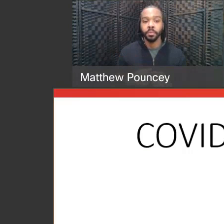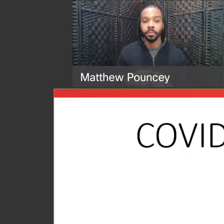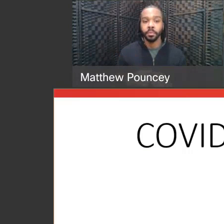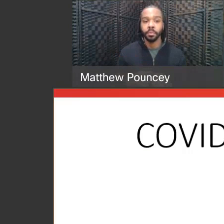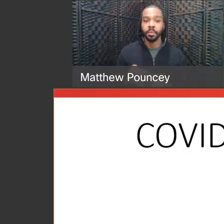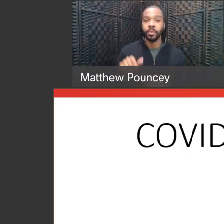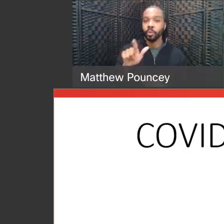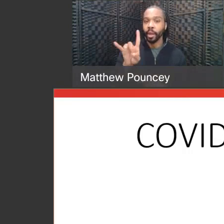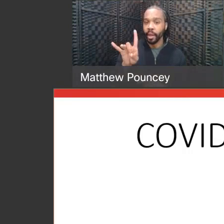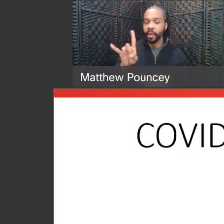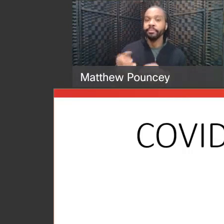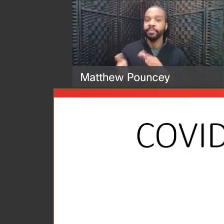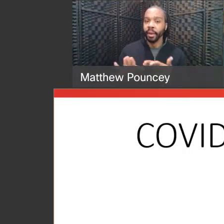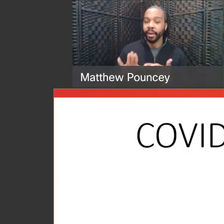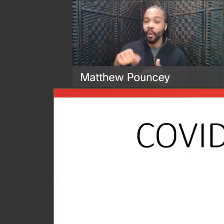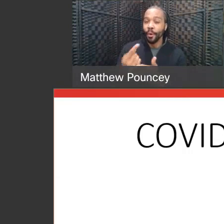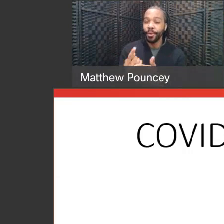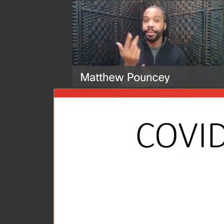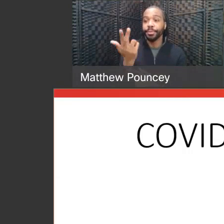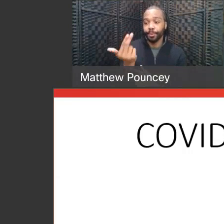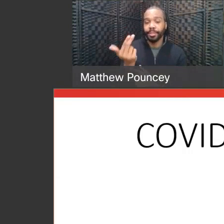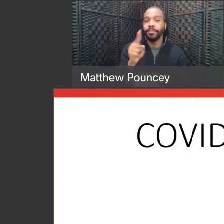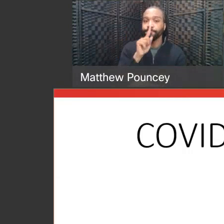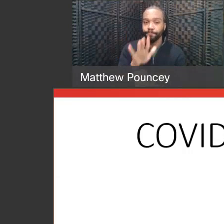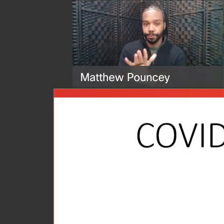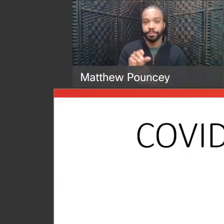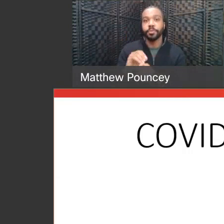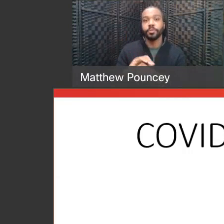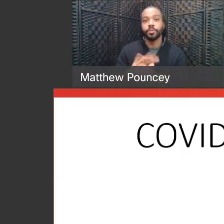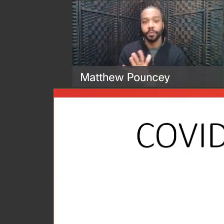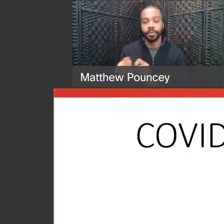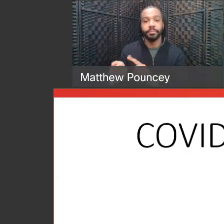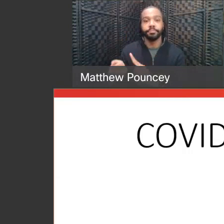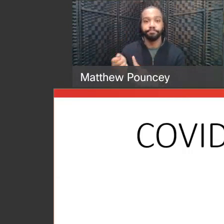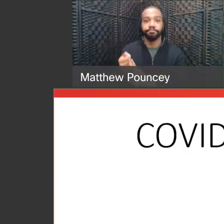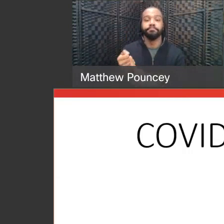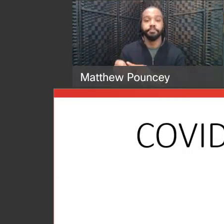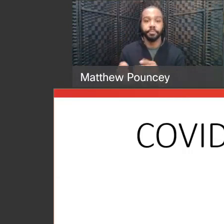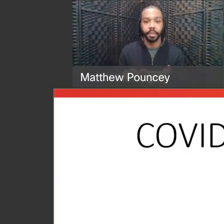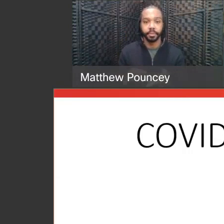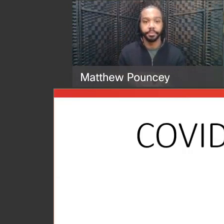28 deaths. However, only 13 of those were confirmed COVID deaths.